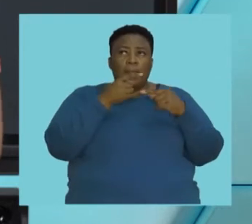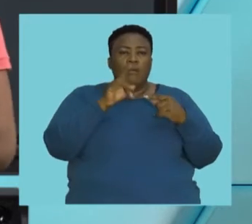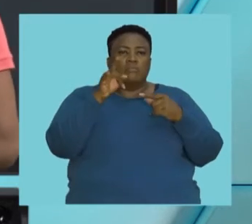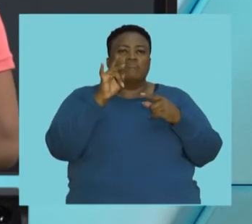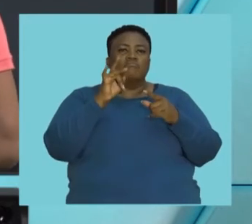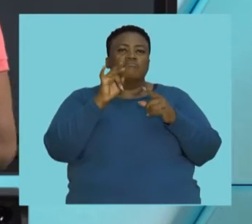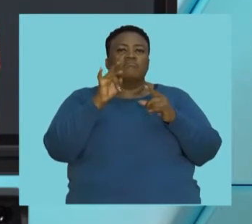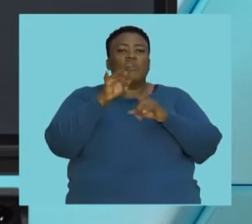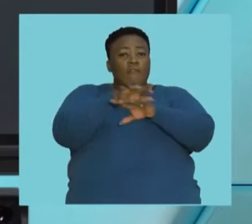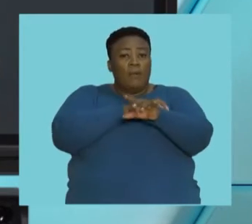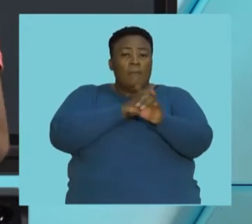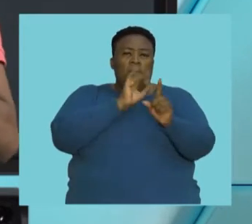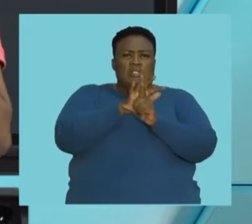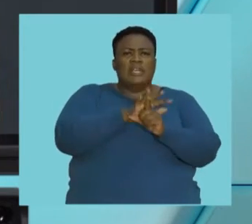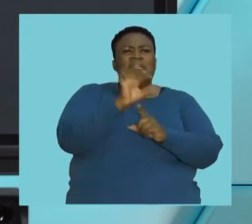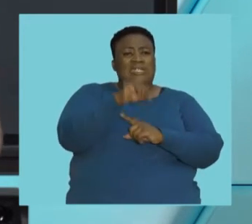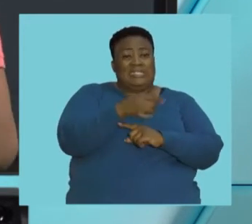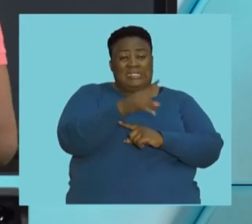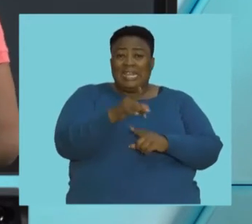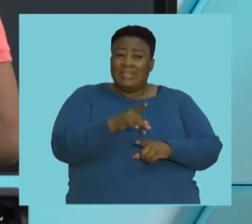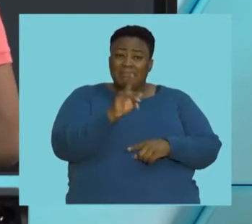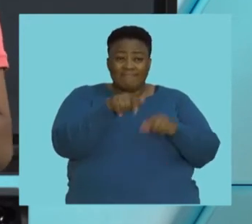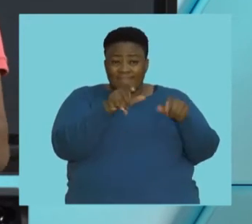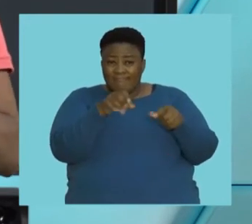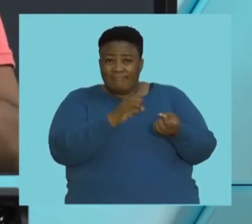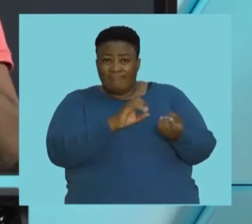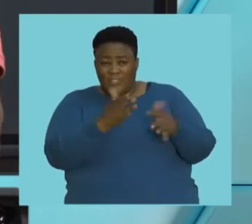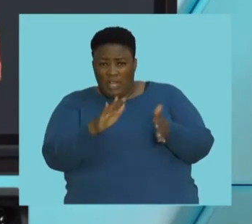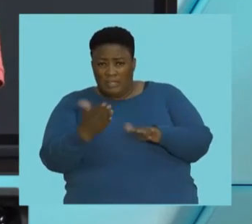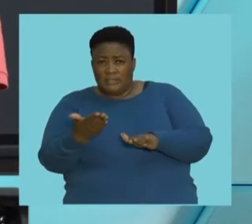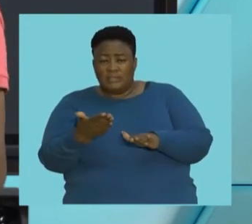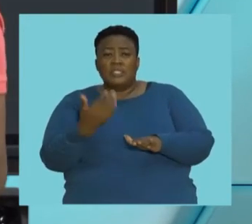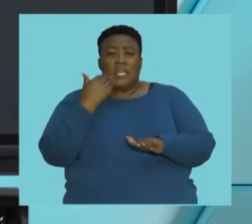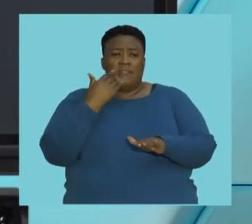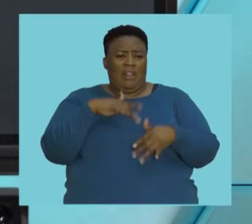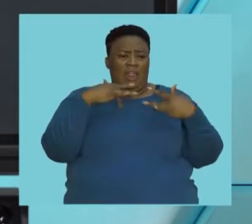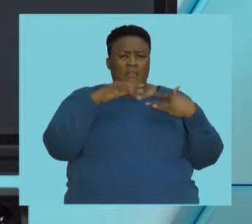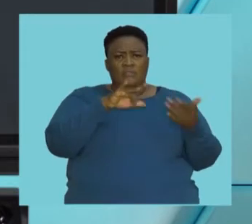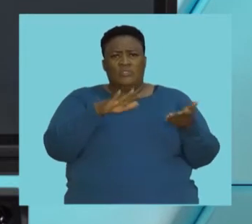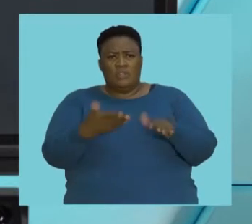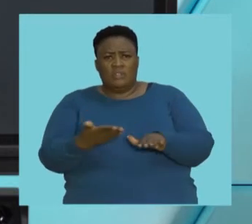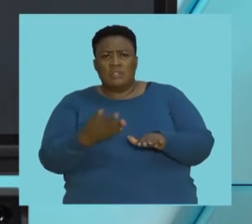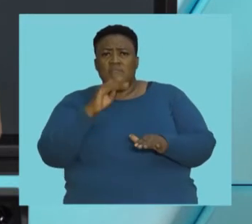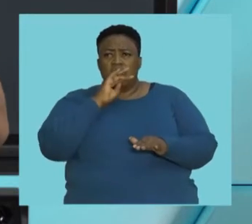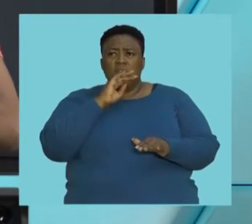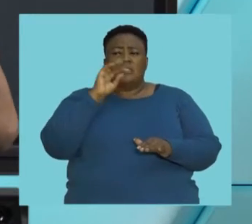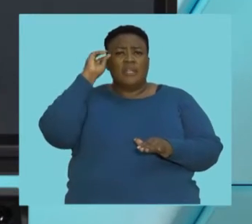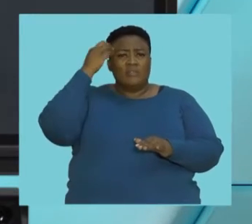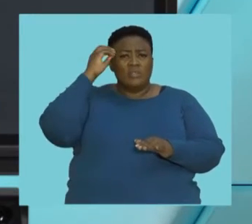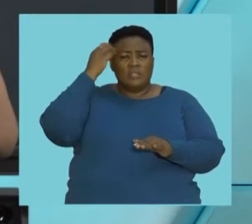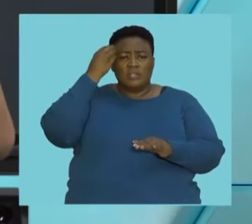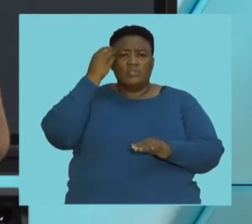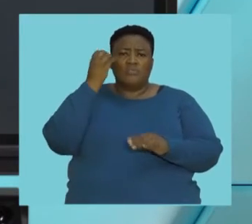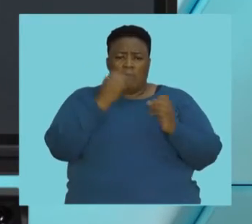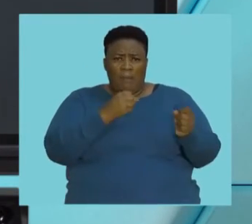farm attacks, yes, farmers have lost their lives, but however, if they've lost their lives, it means that their interest in continuing to